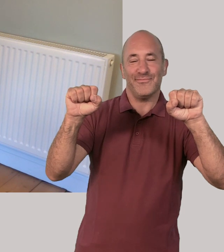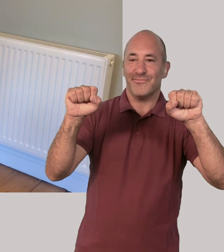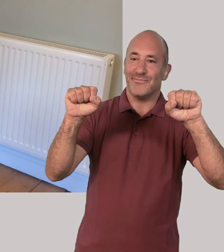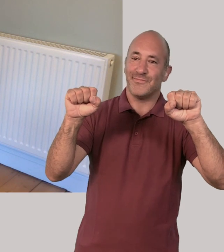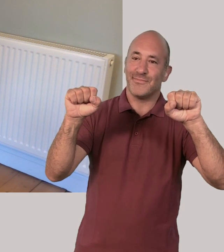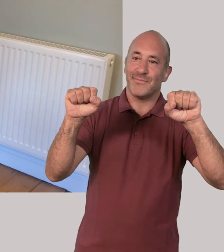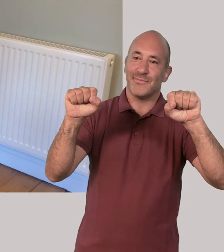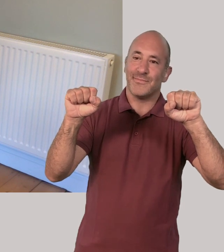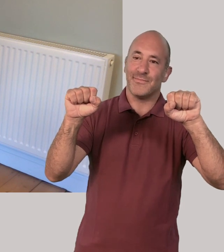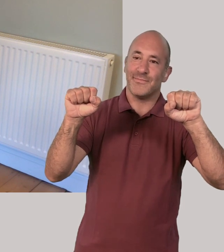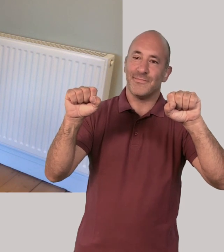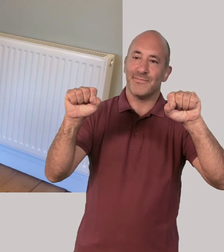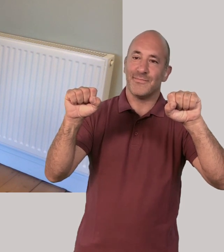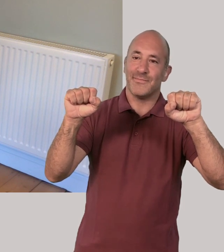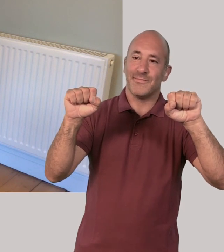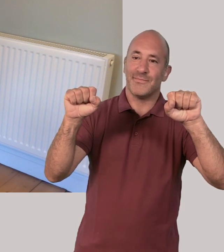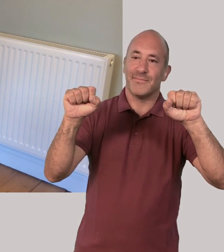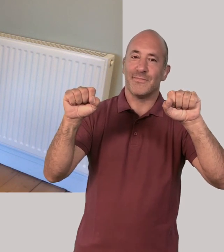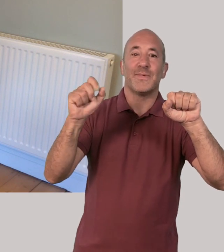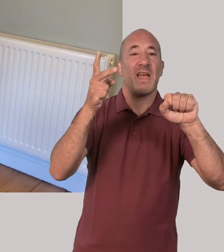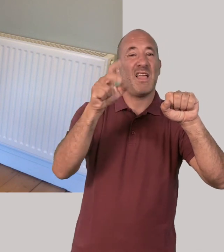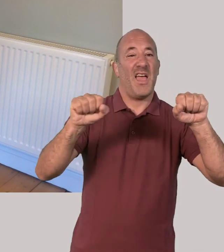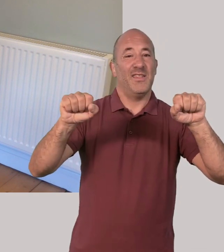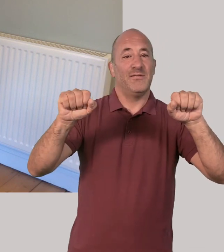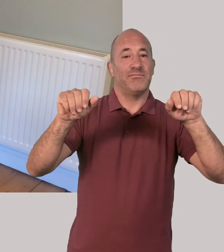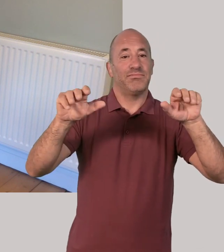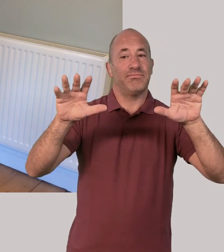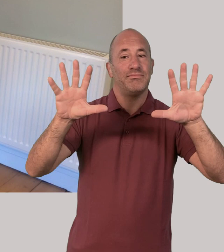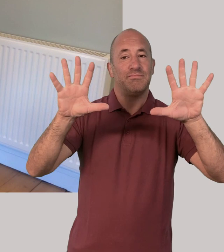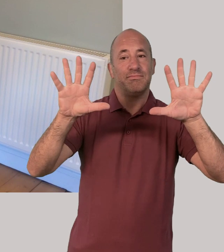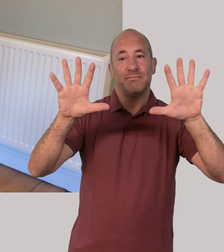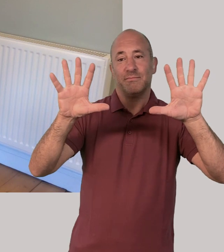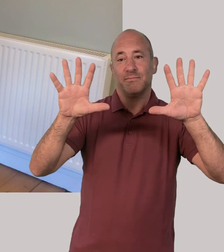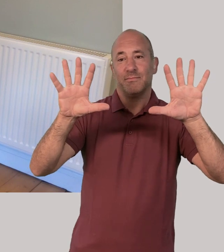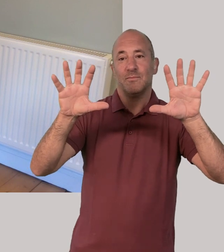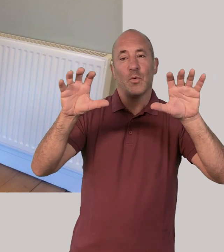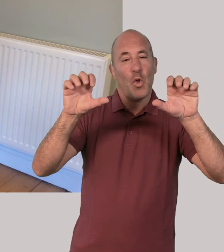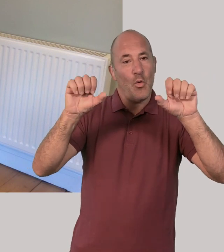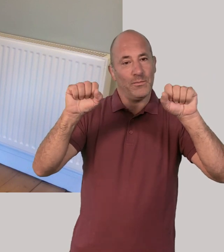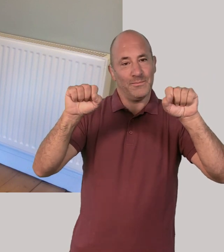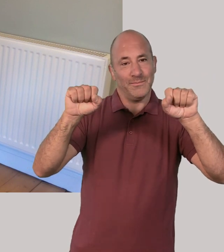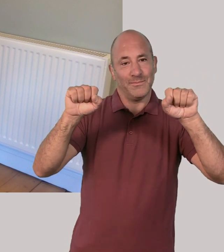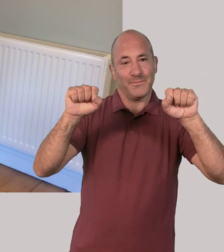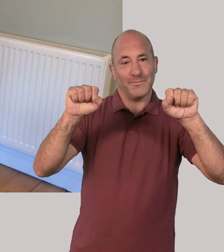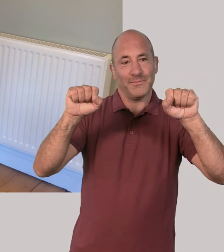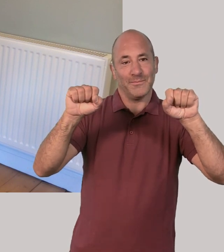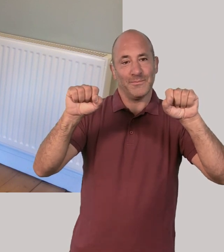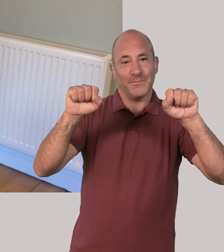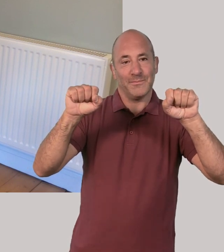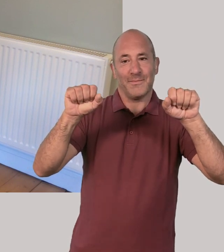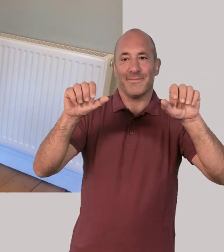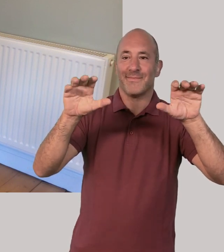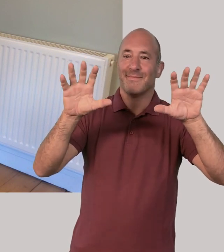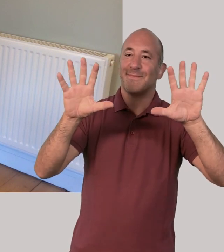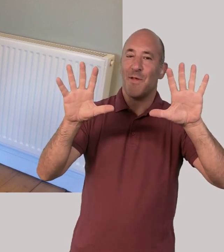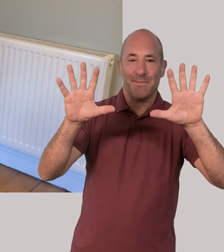fist. And then move between the two, opening and closing. And the